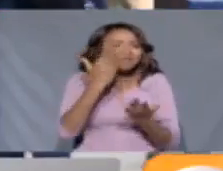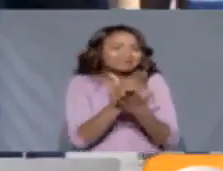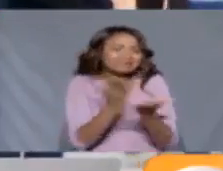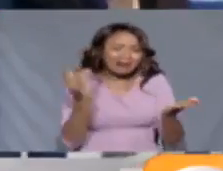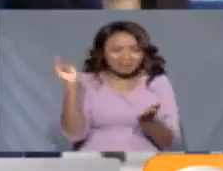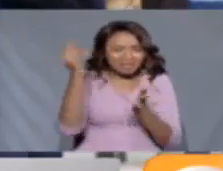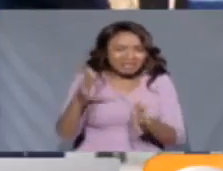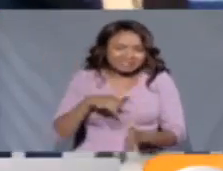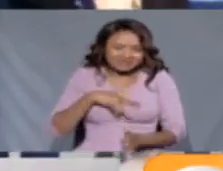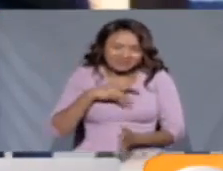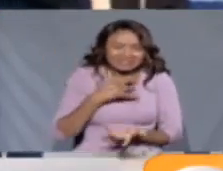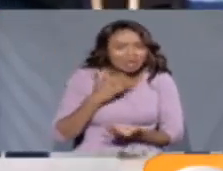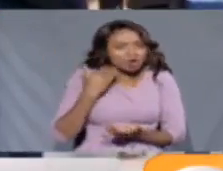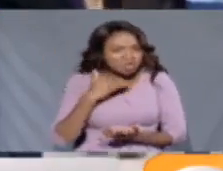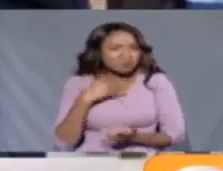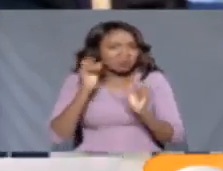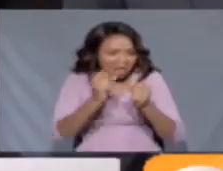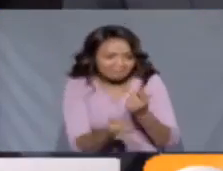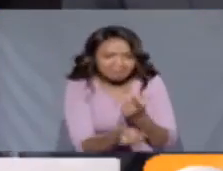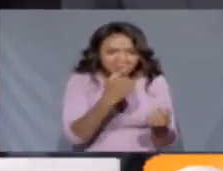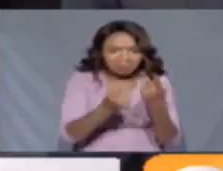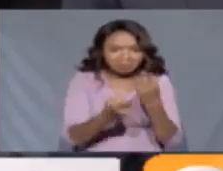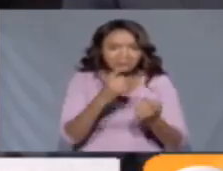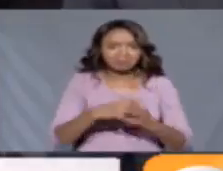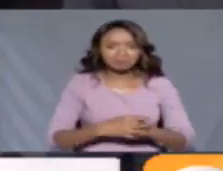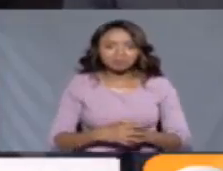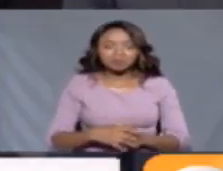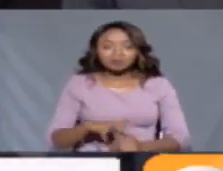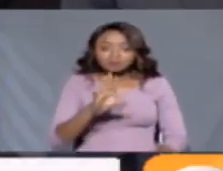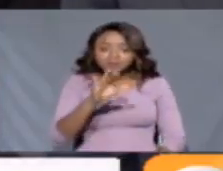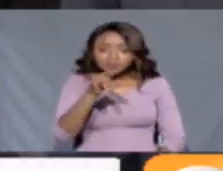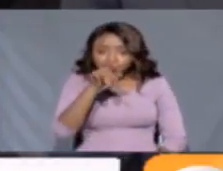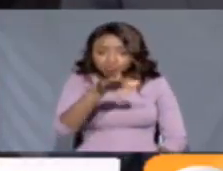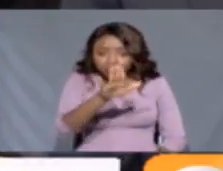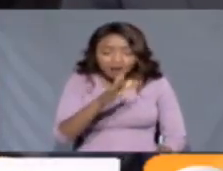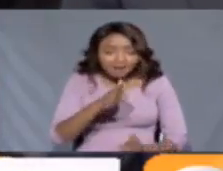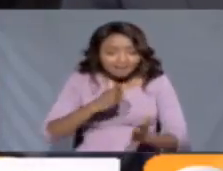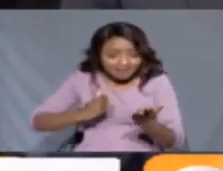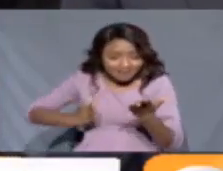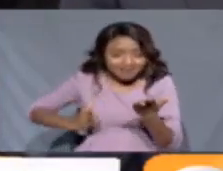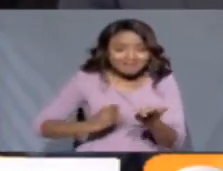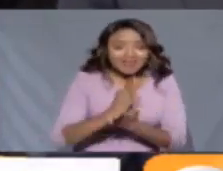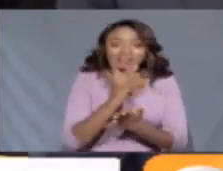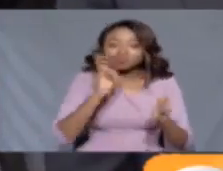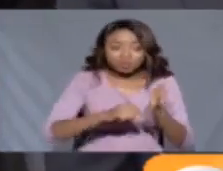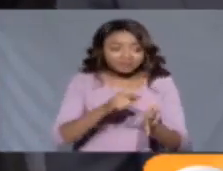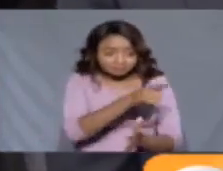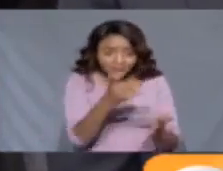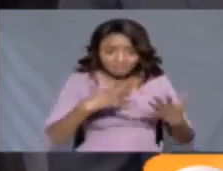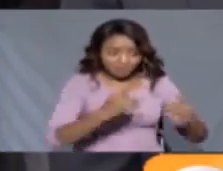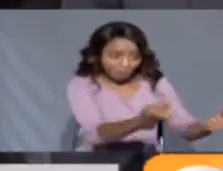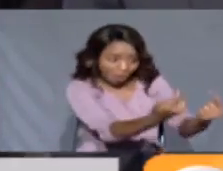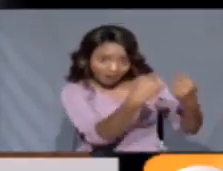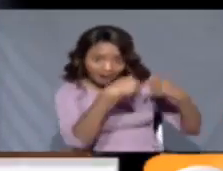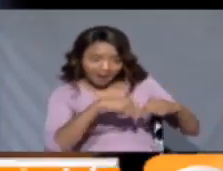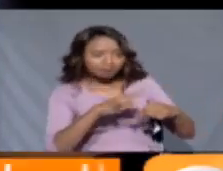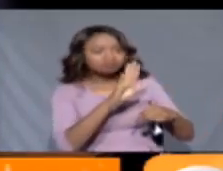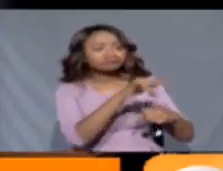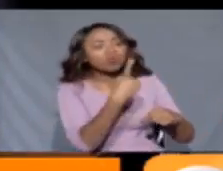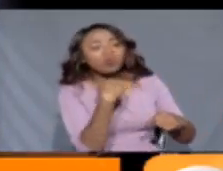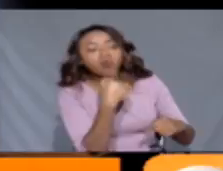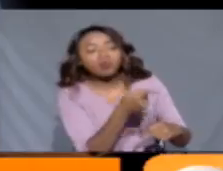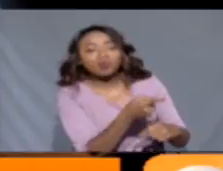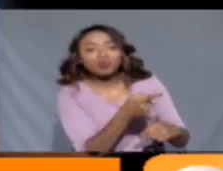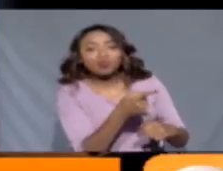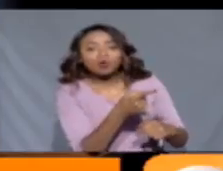elements may take advantage of the census period. It is your right as a citizen to demand that those people identify themselves before